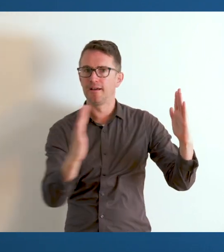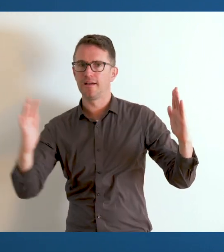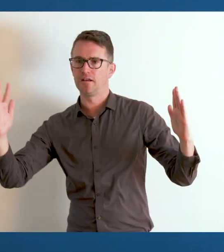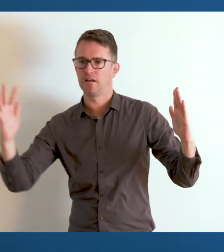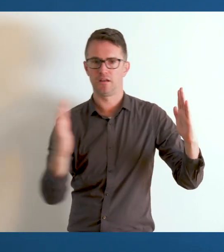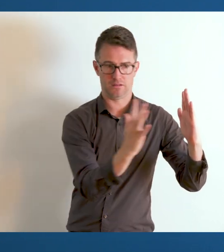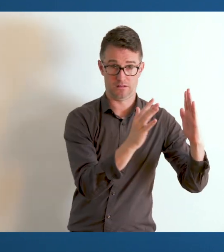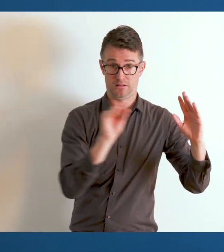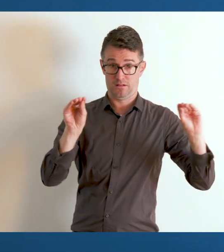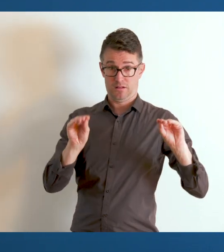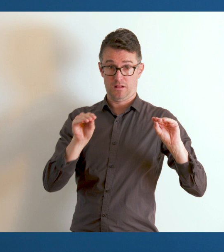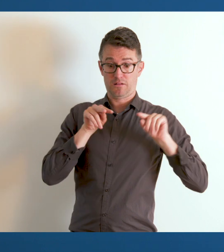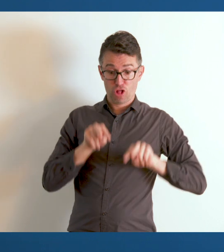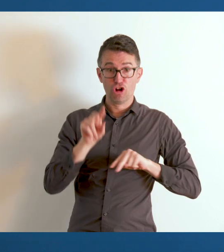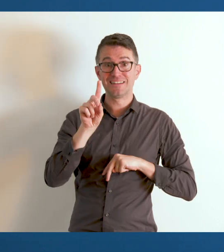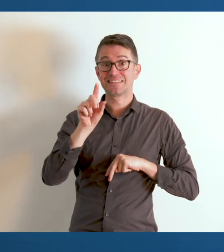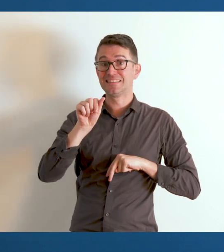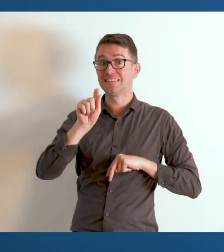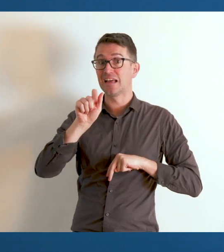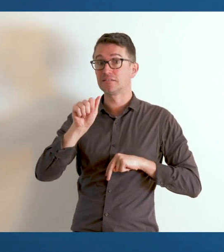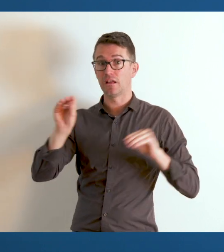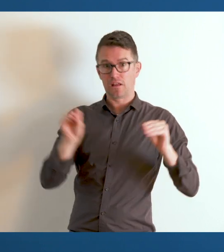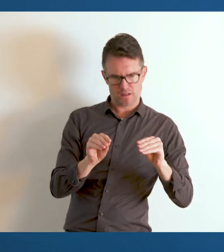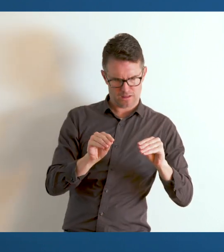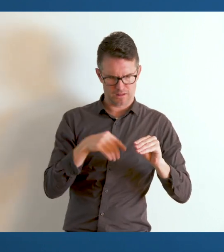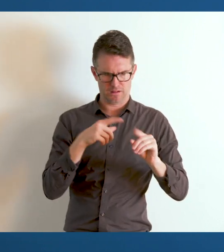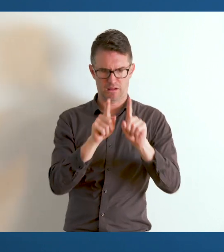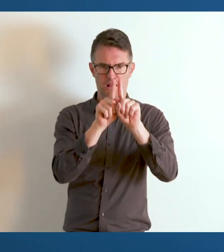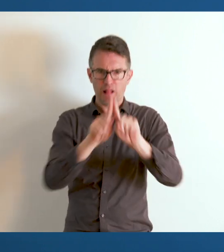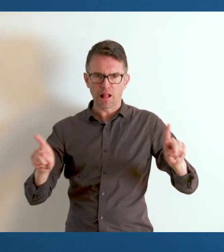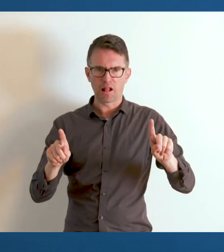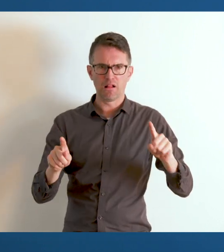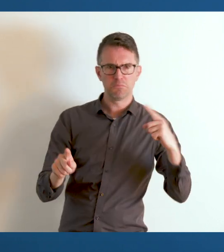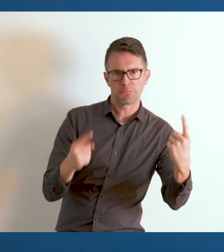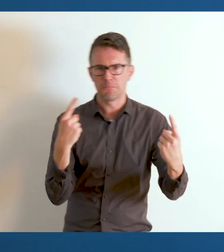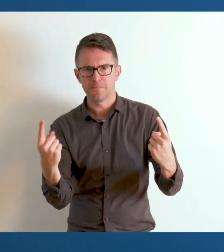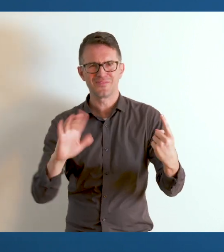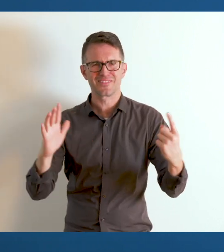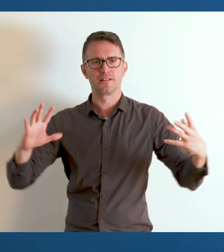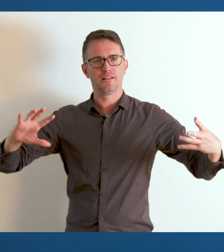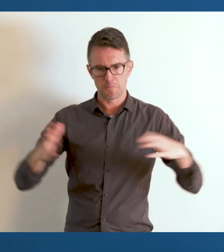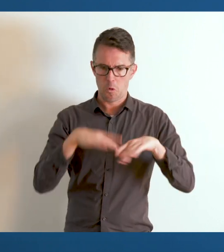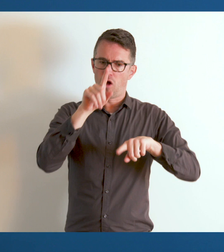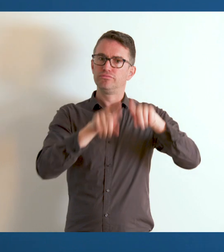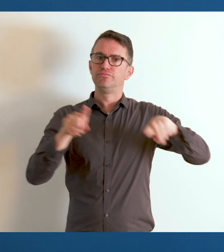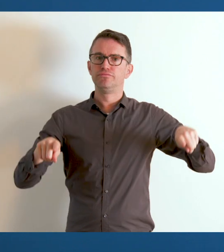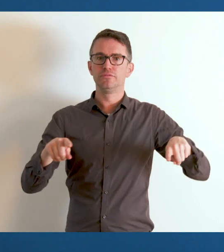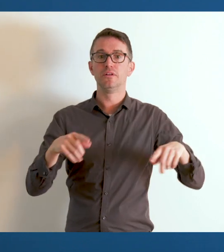using the data we've collected to construct a dichotomy that can be used for disaggregating the